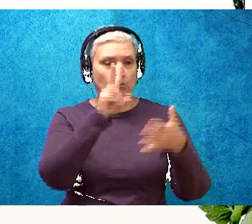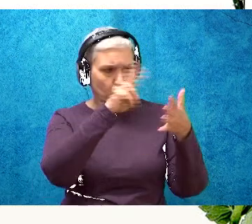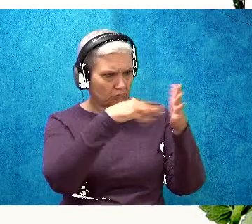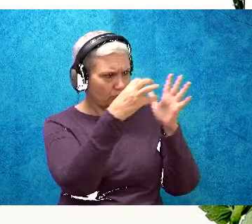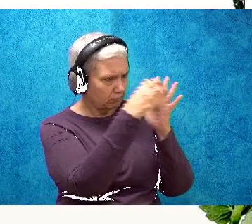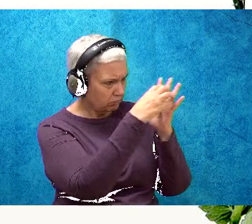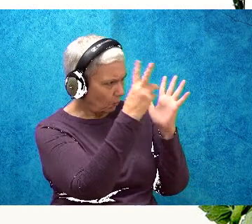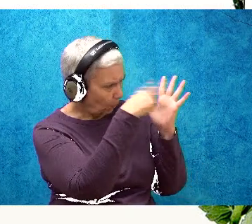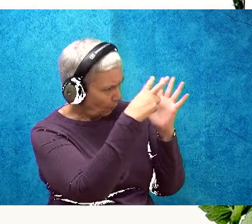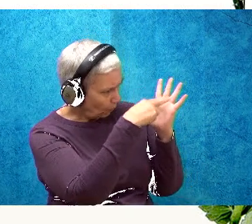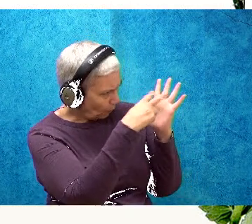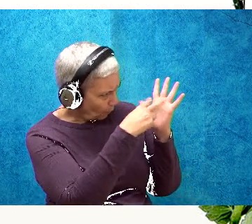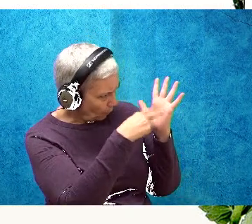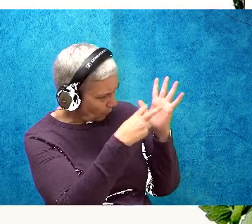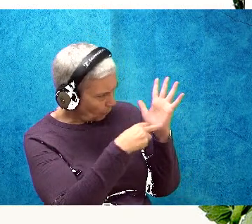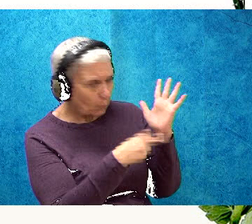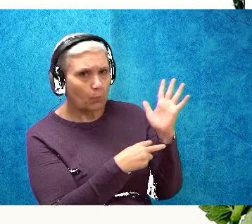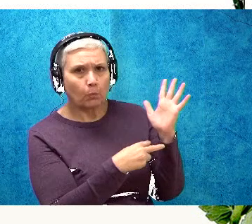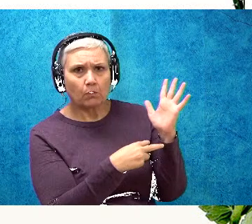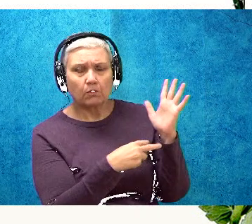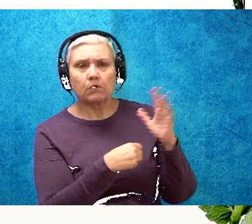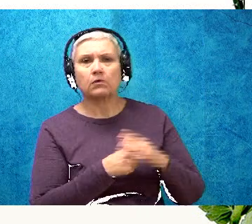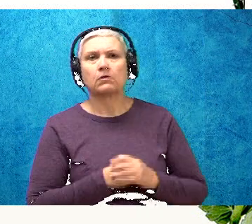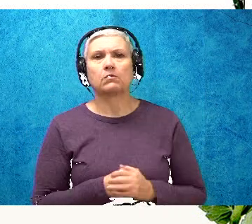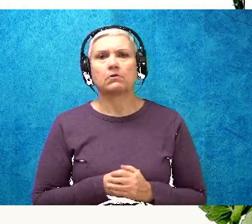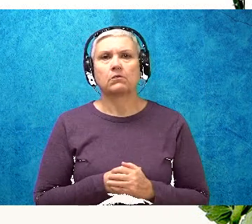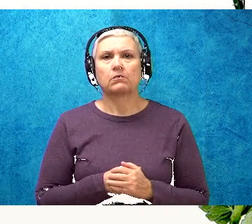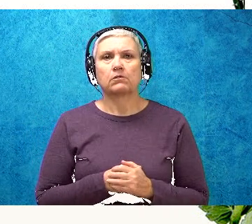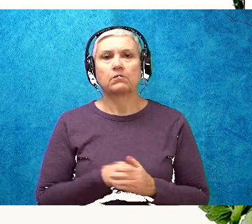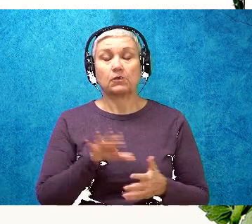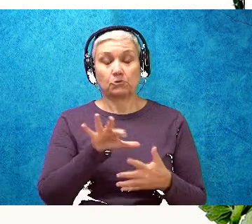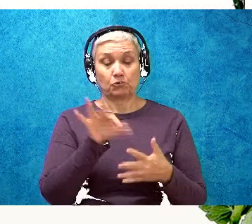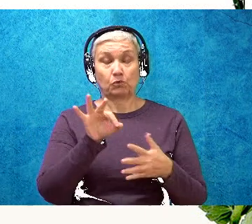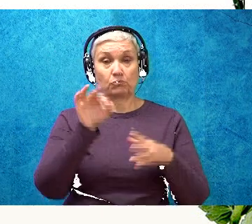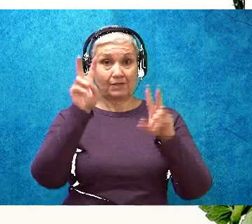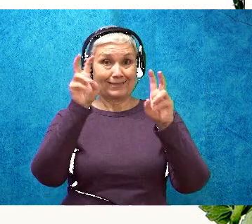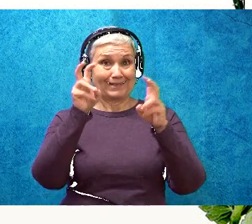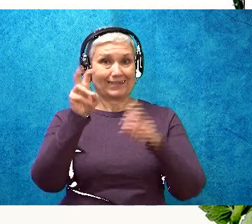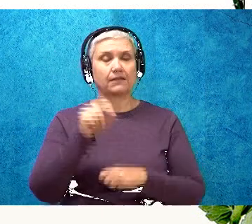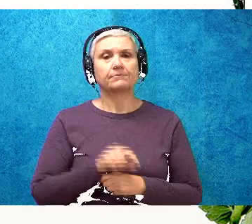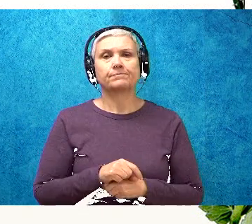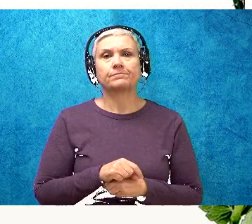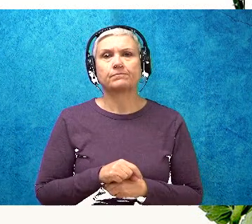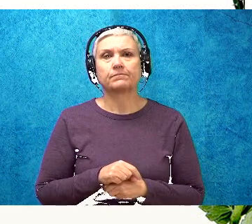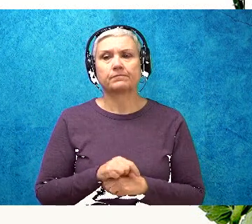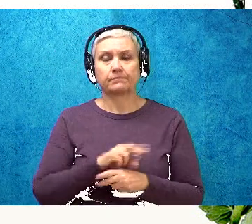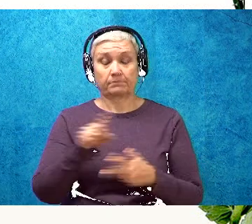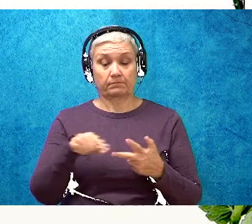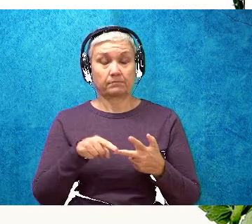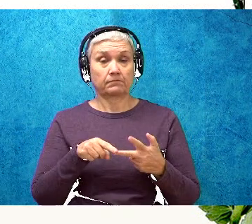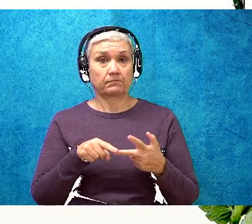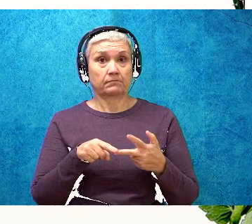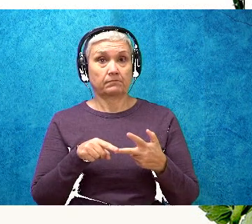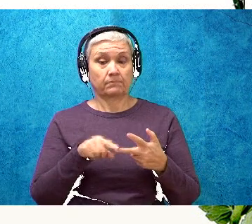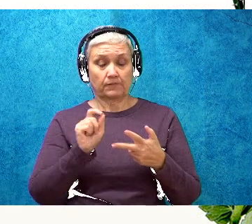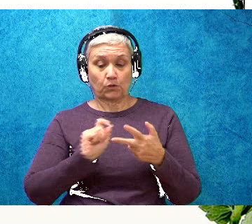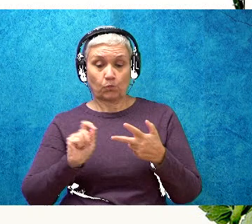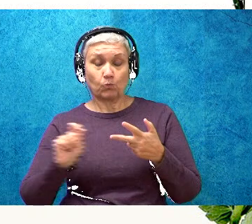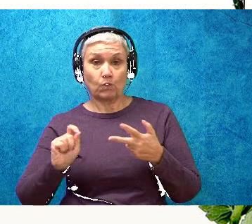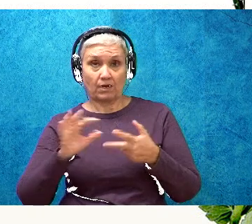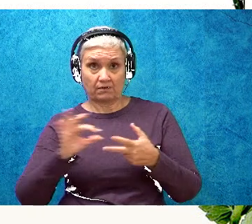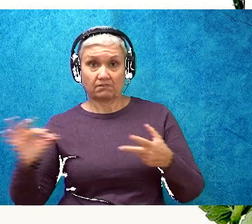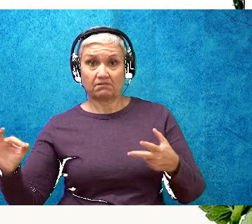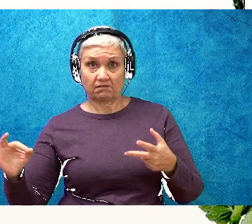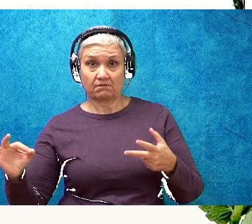text. The second thing we do is choose a topic. The third thing we do is write the sentence.